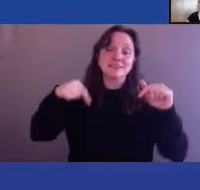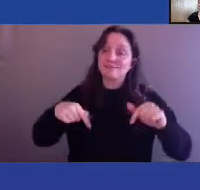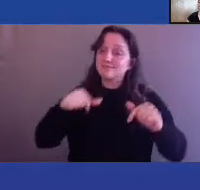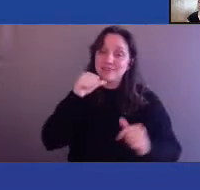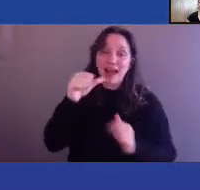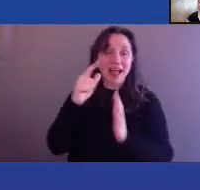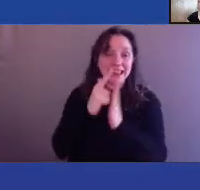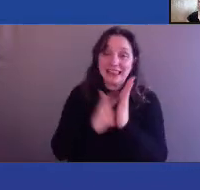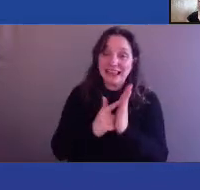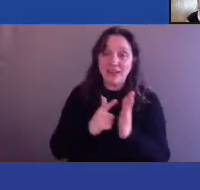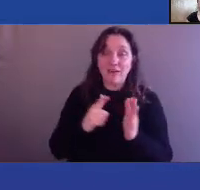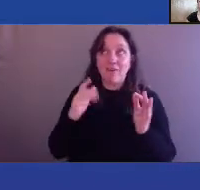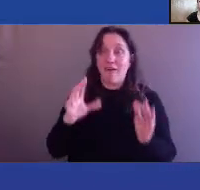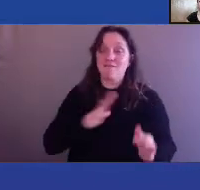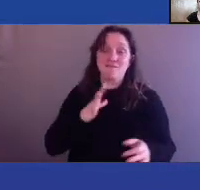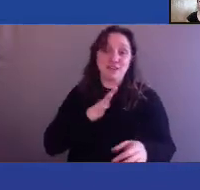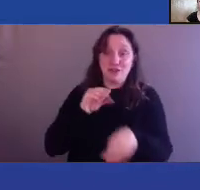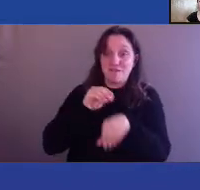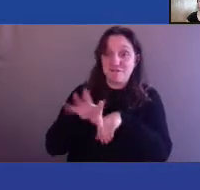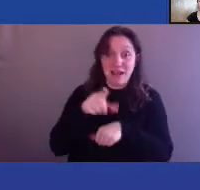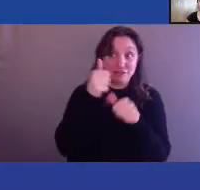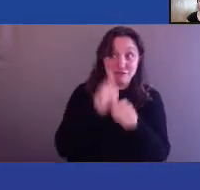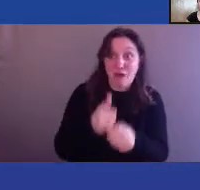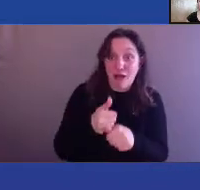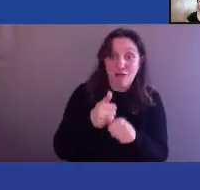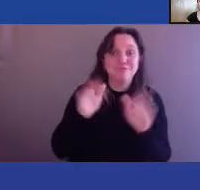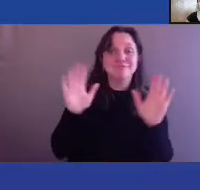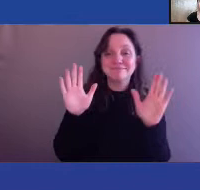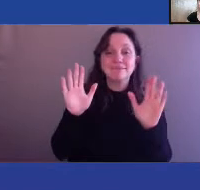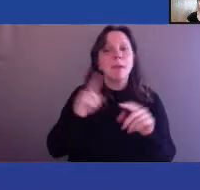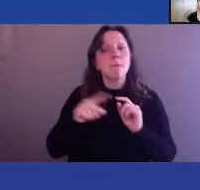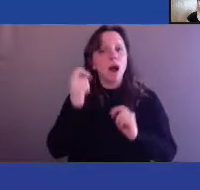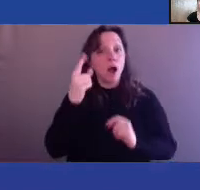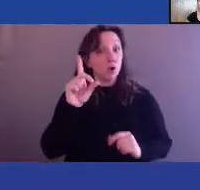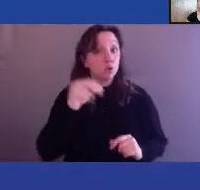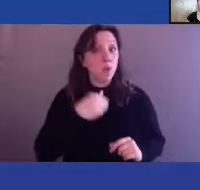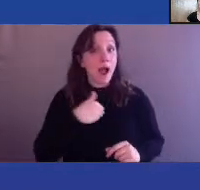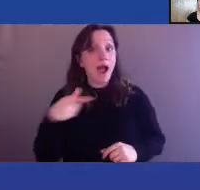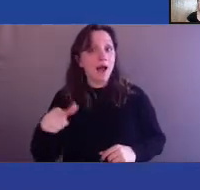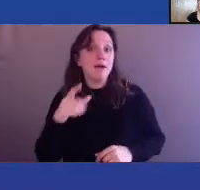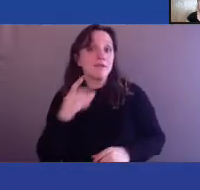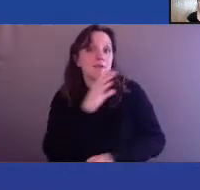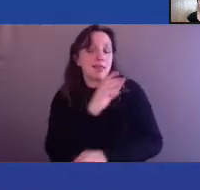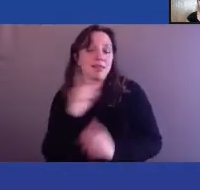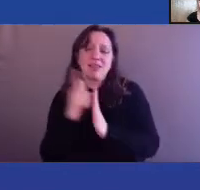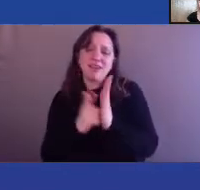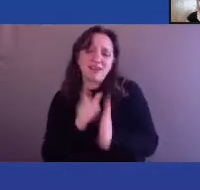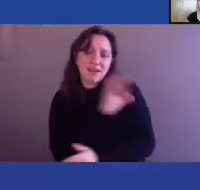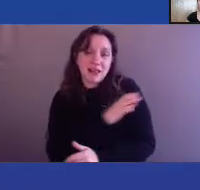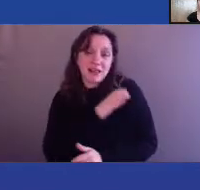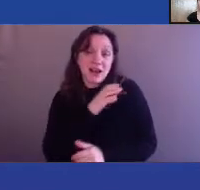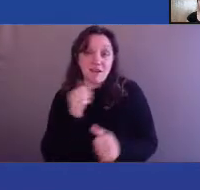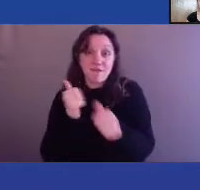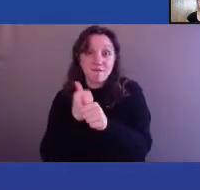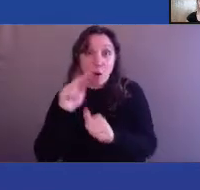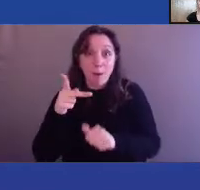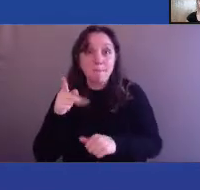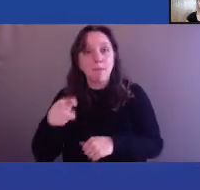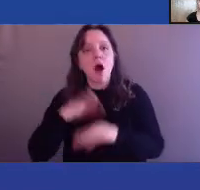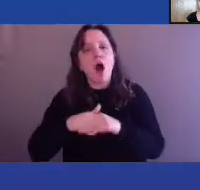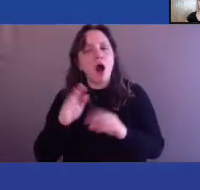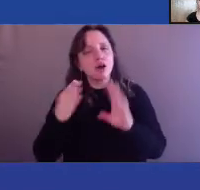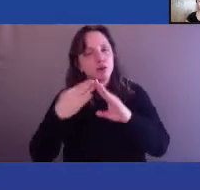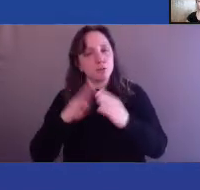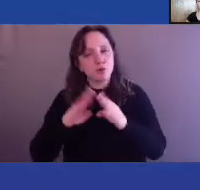follow-up on the community board, so you can head there with your legal questions. I'd also like to take a little moment to note that I'll be